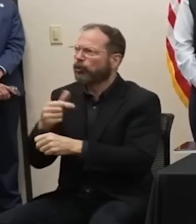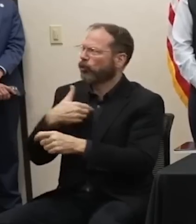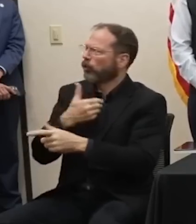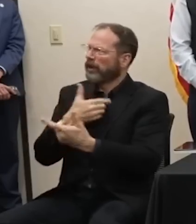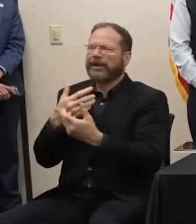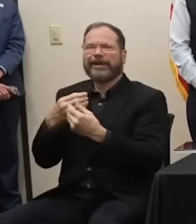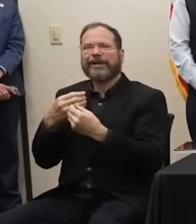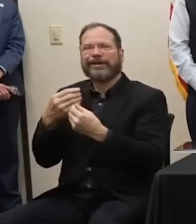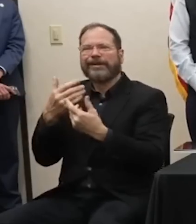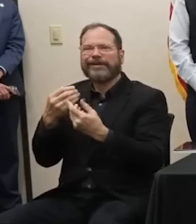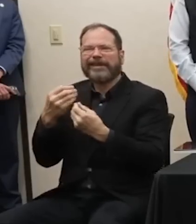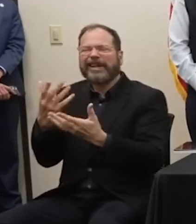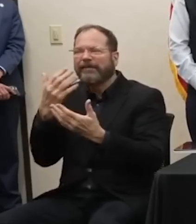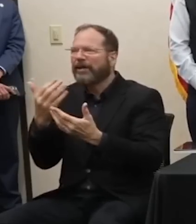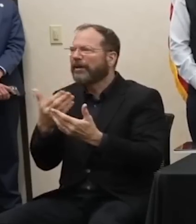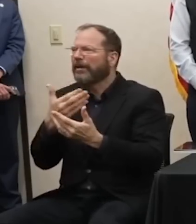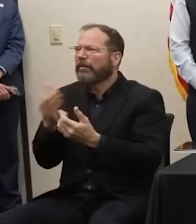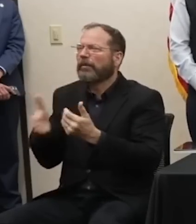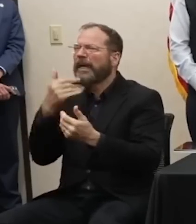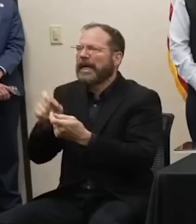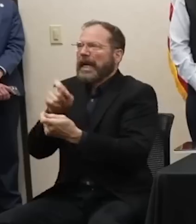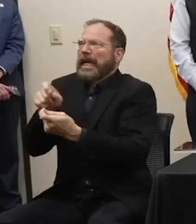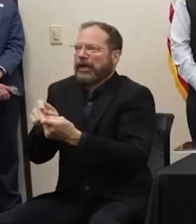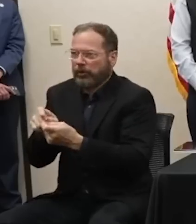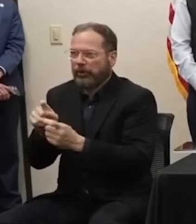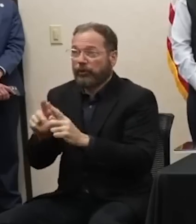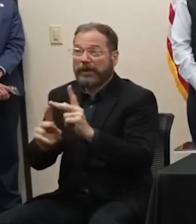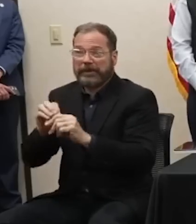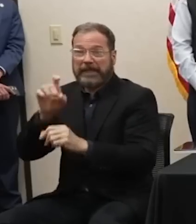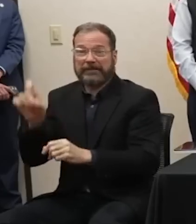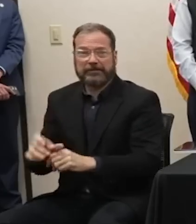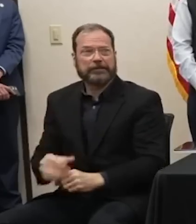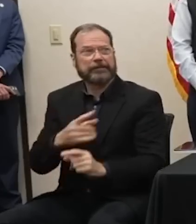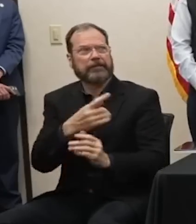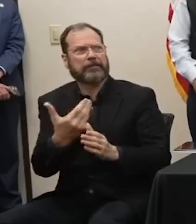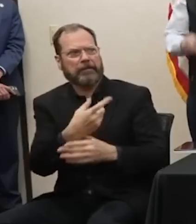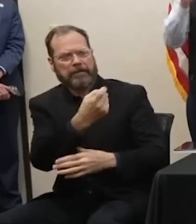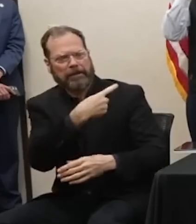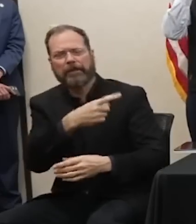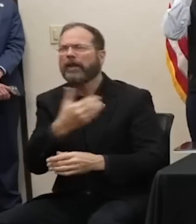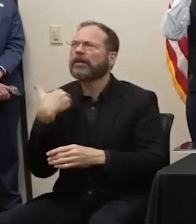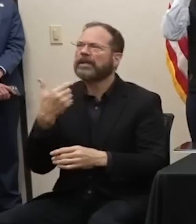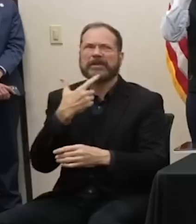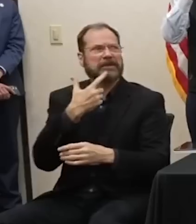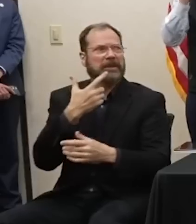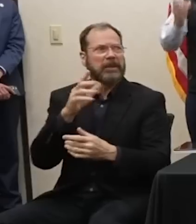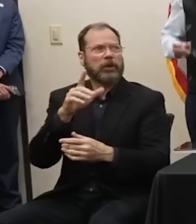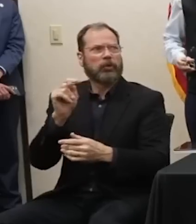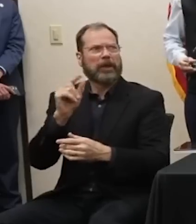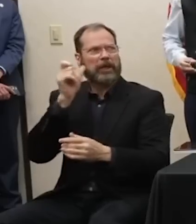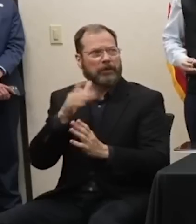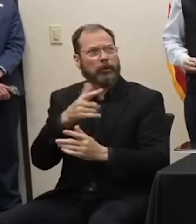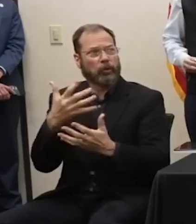the notice that's going to be most accurate for the people of Texas. Governor Abbott, Go you ahead. previously said, as is the Lieutenant Governor, that